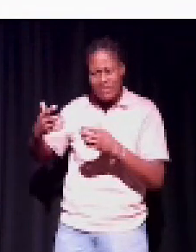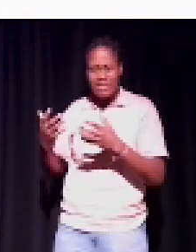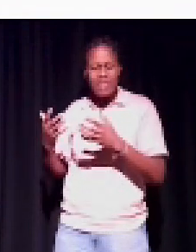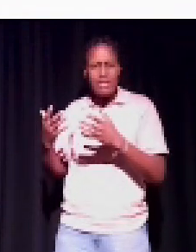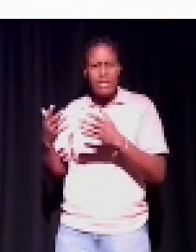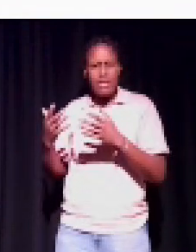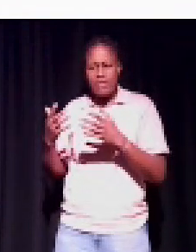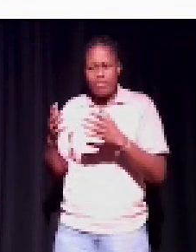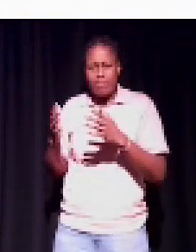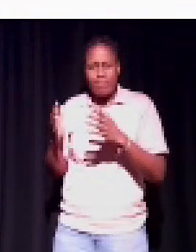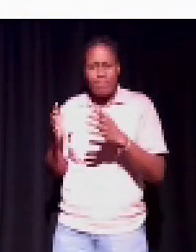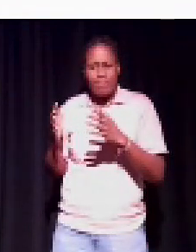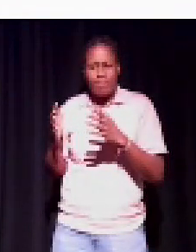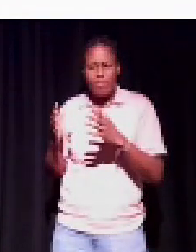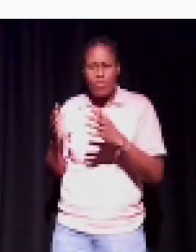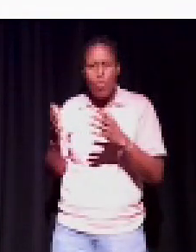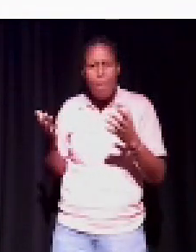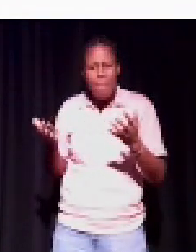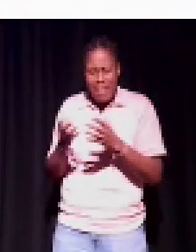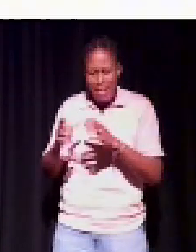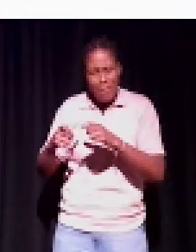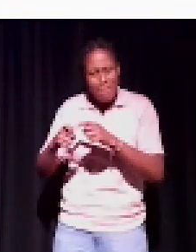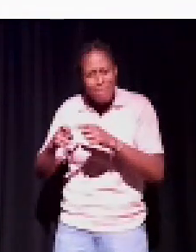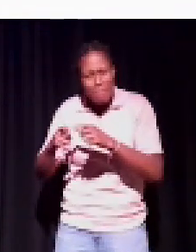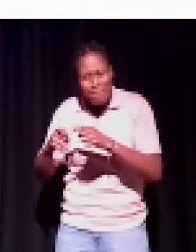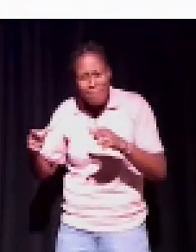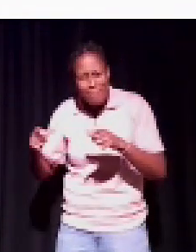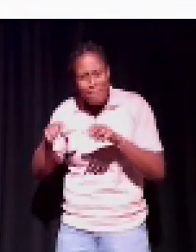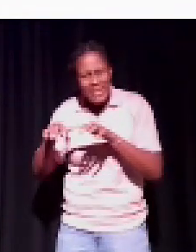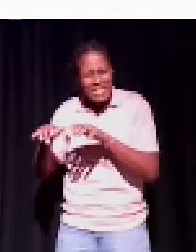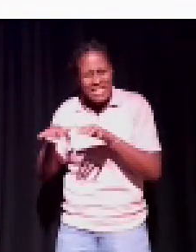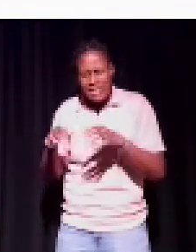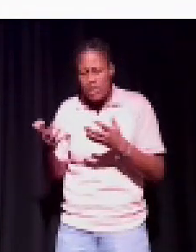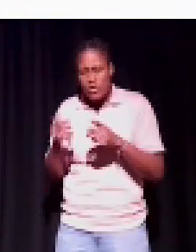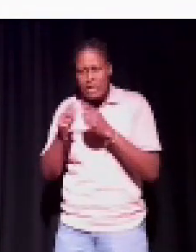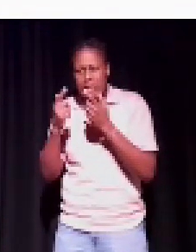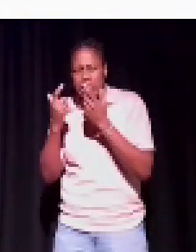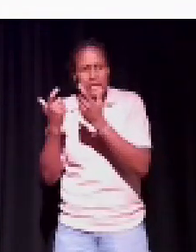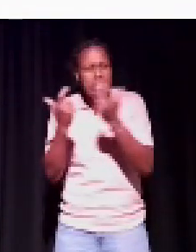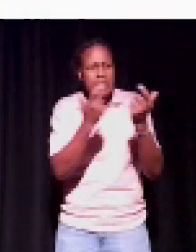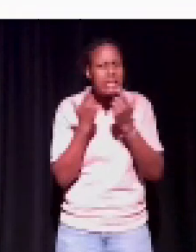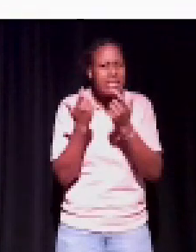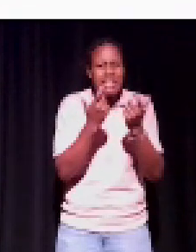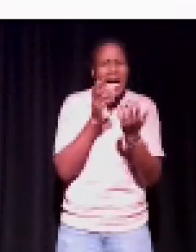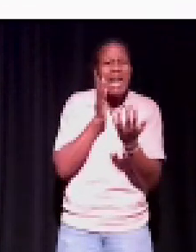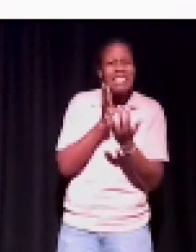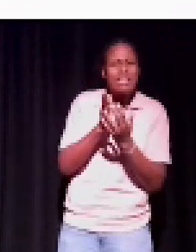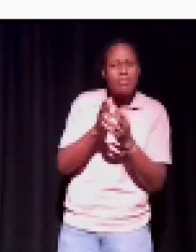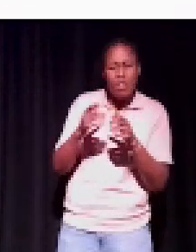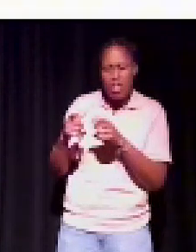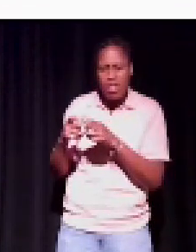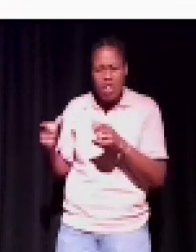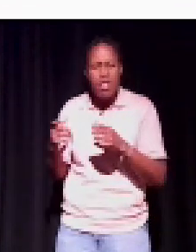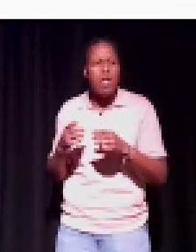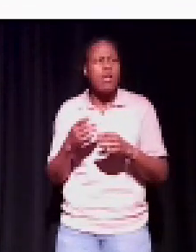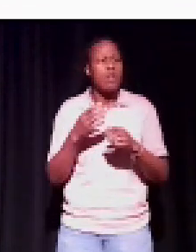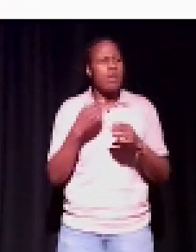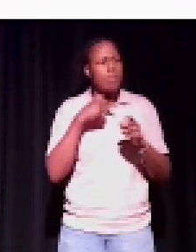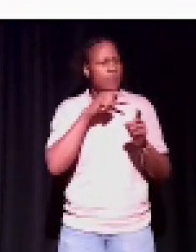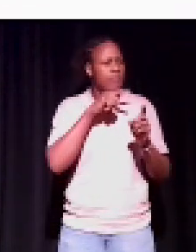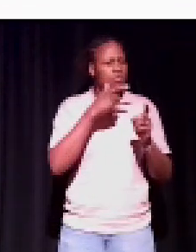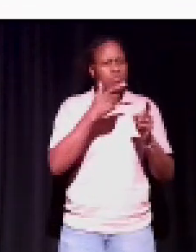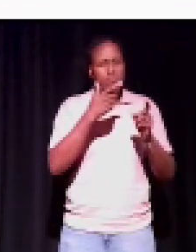And there wasn't anything out there. And I spoke to a few people, and they said, oh, we use this box. It's made by this